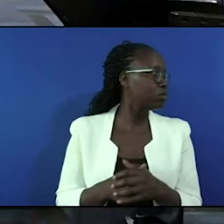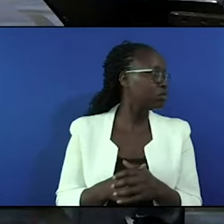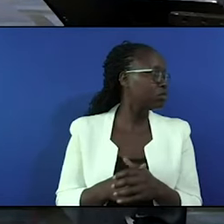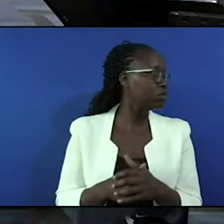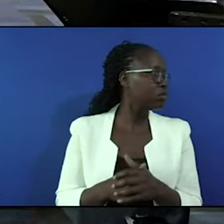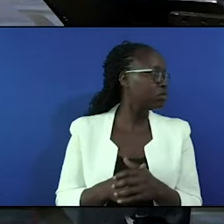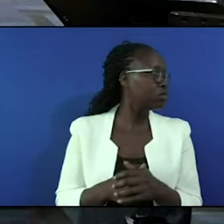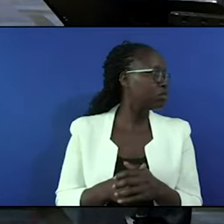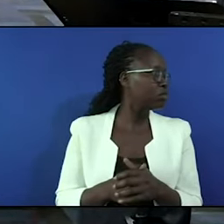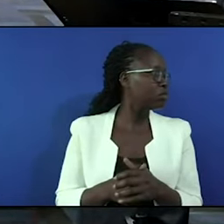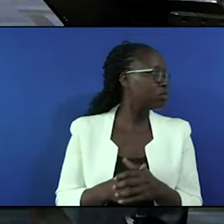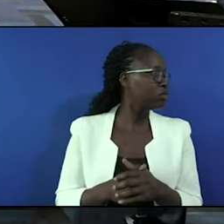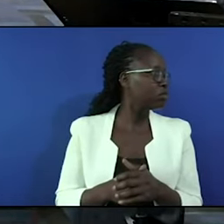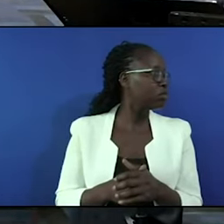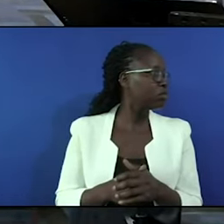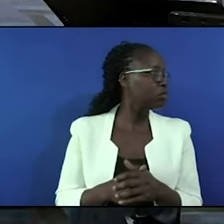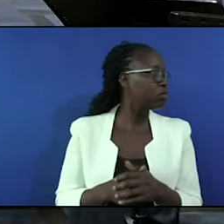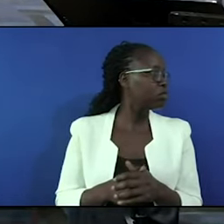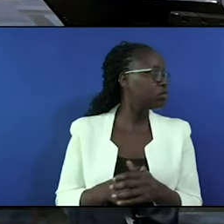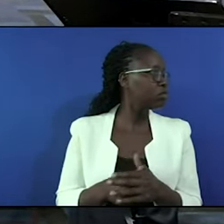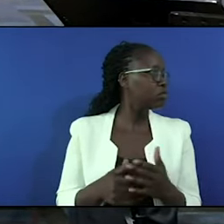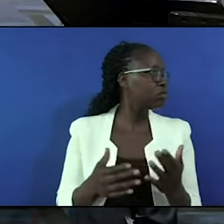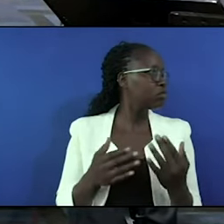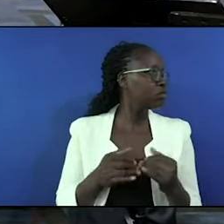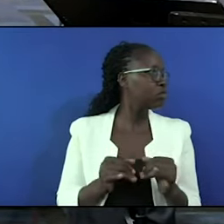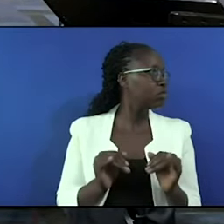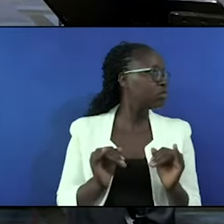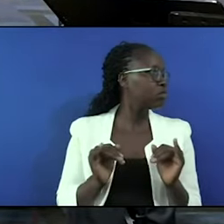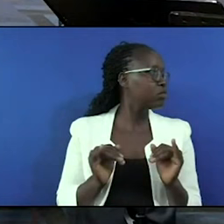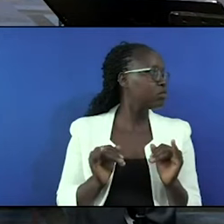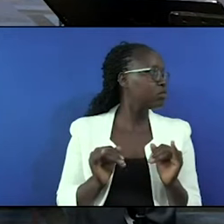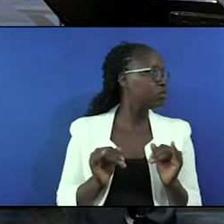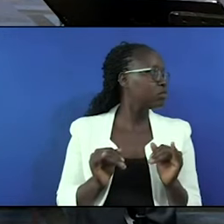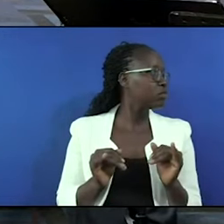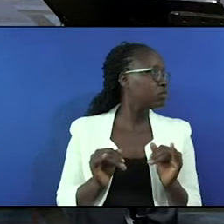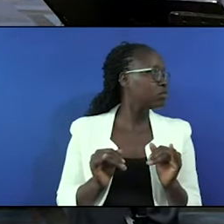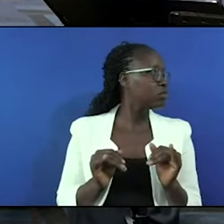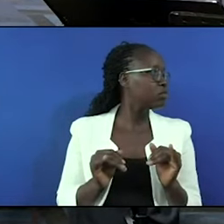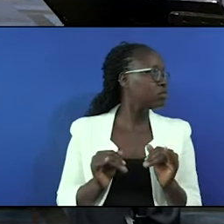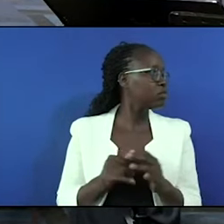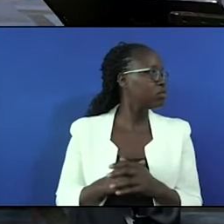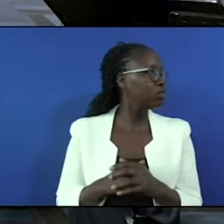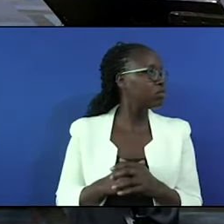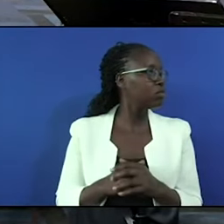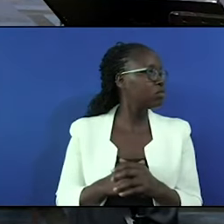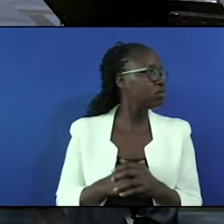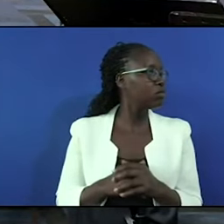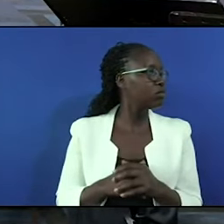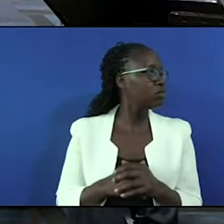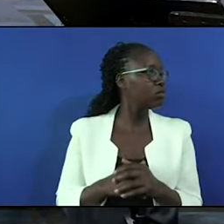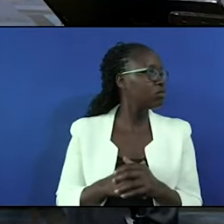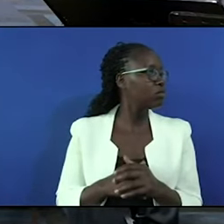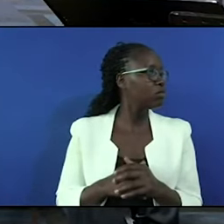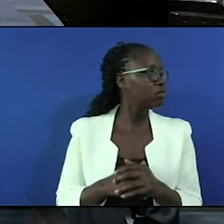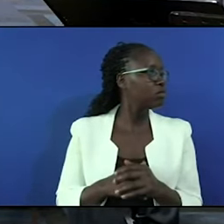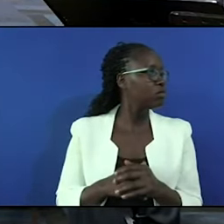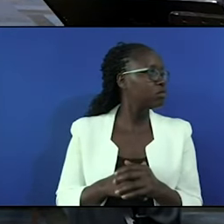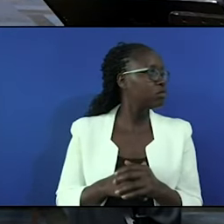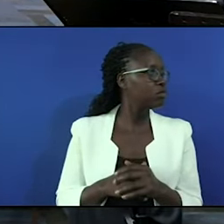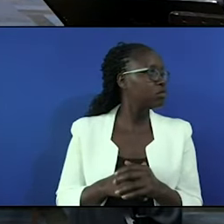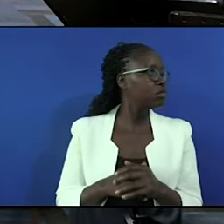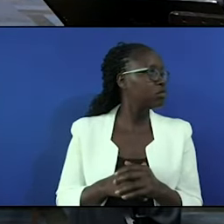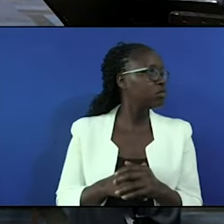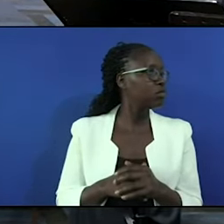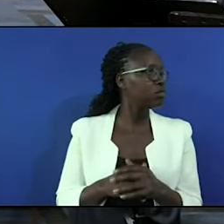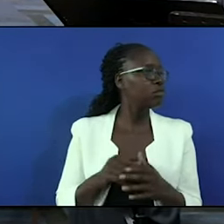Now, these are the people who try. And I'm also here, by the way. I try. Let me tell you what